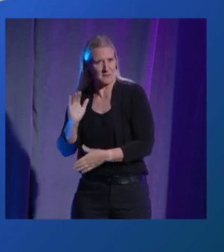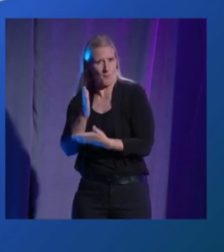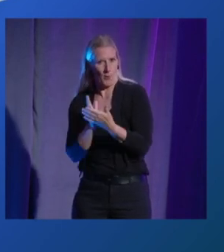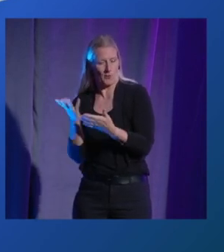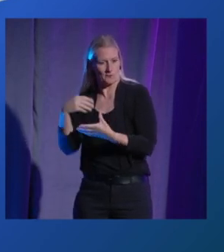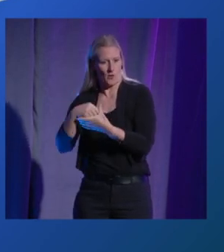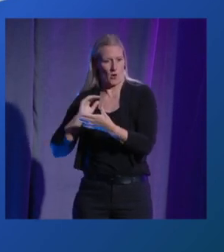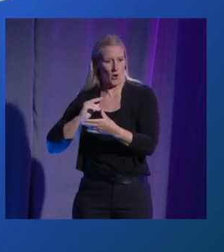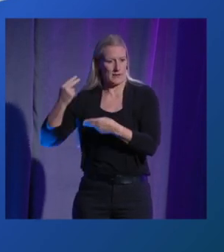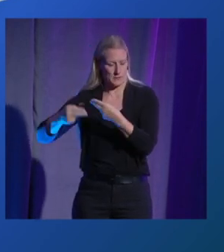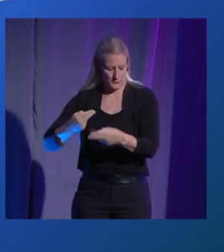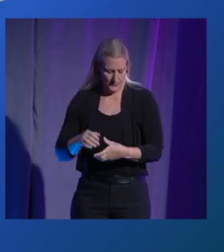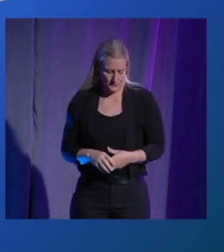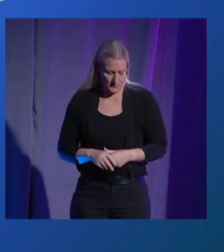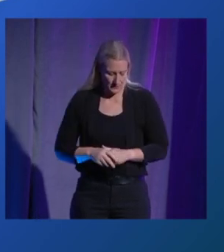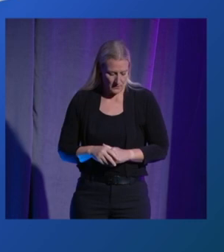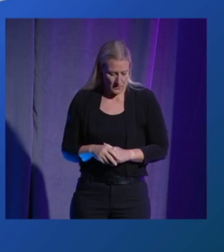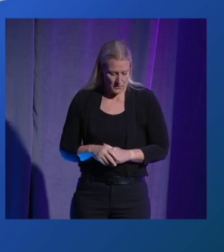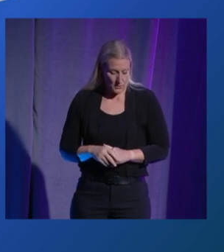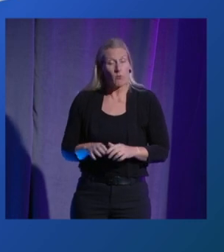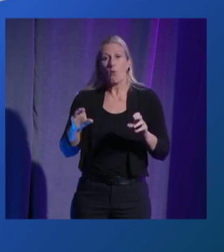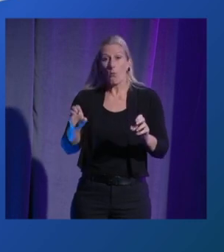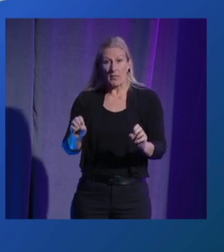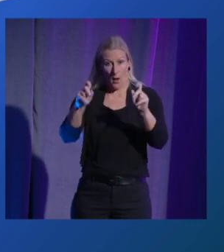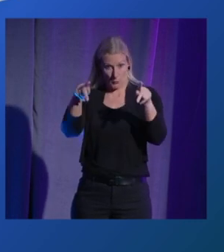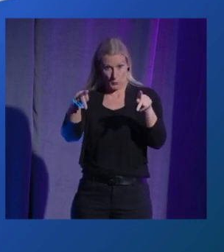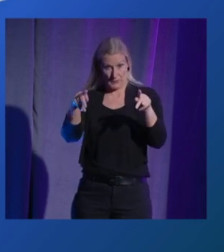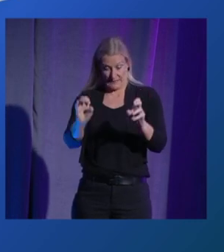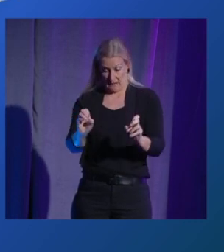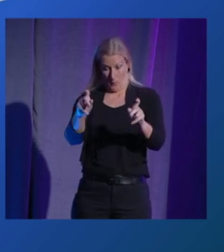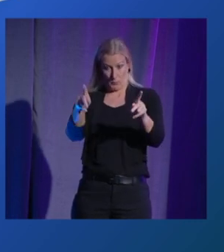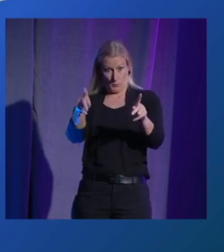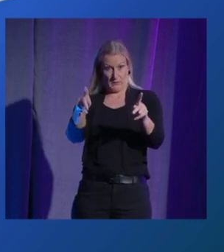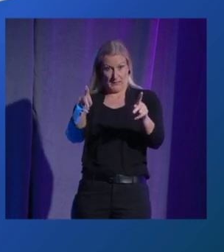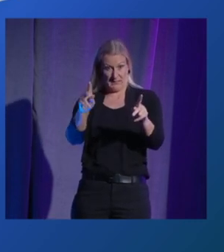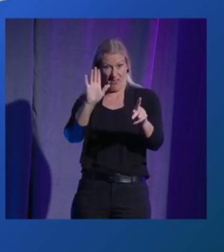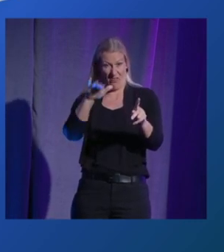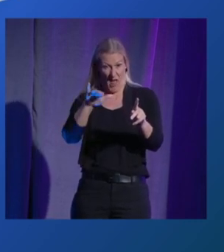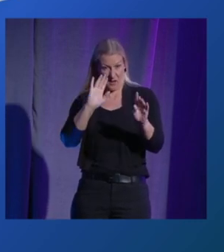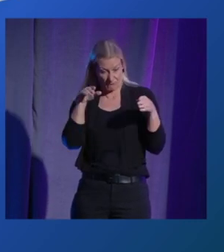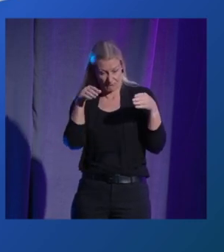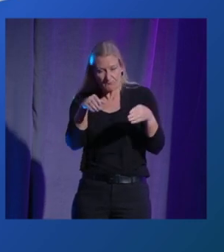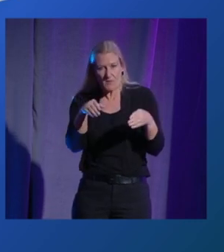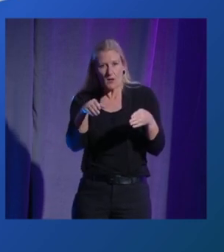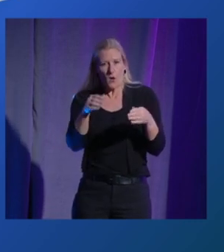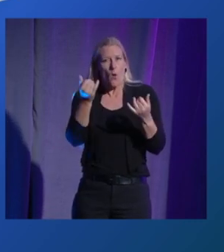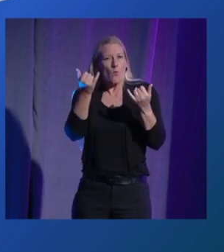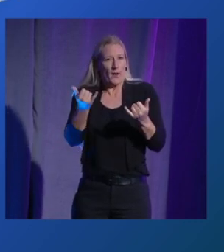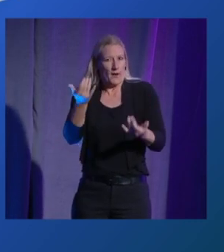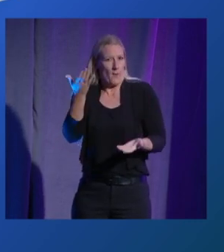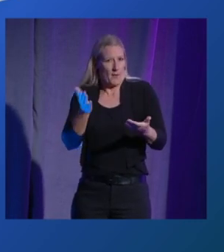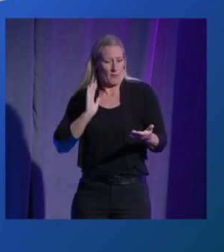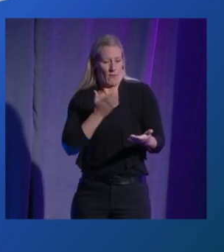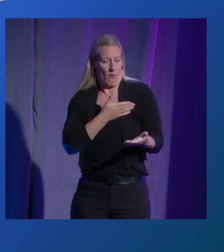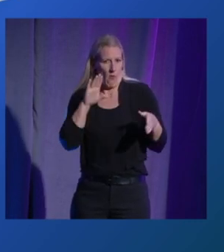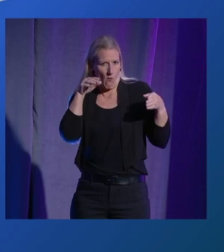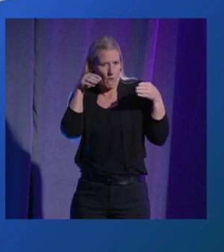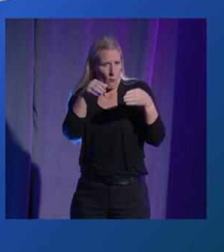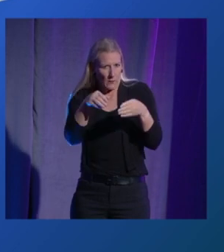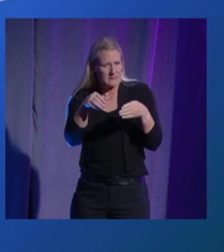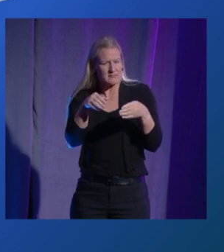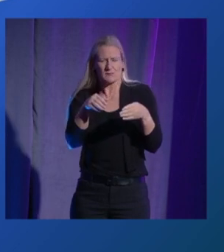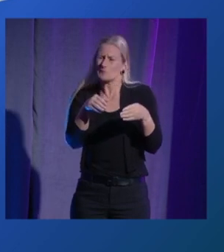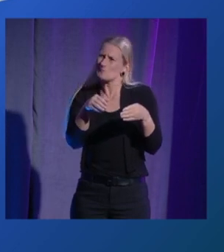say something different I guess in the opportunities category because I think um right now maybe our focus is too